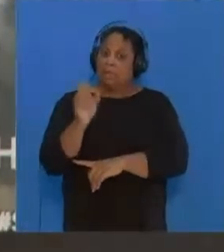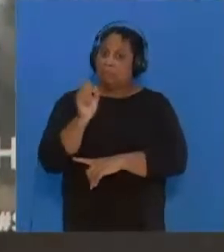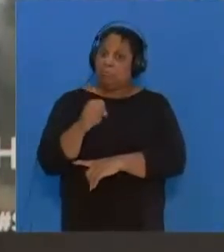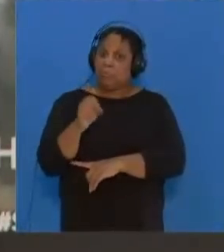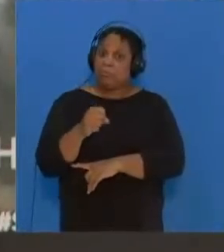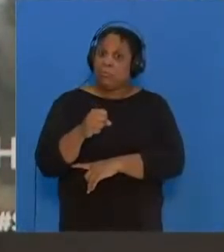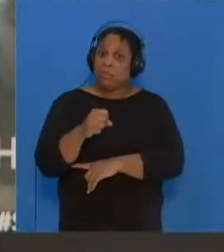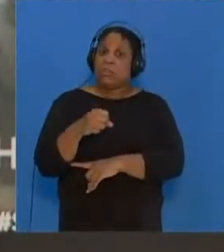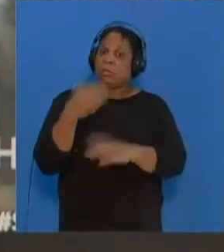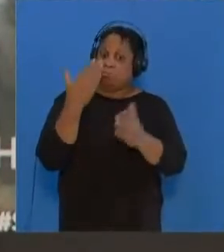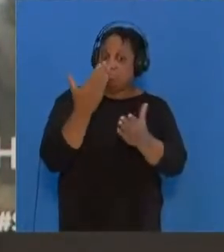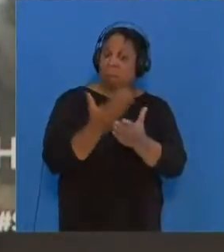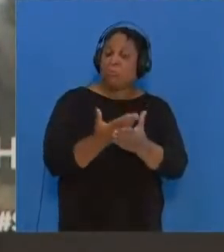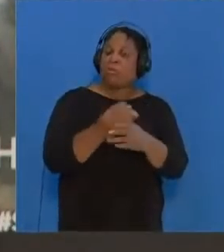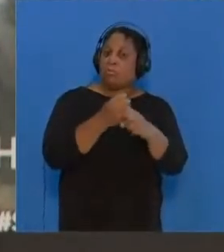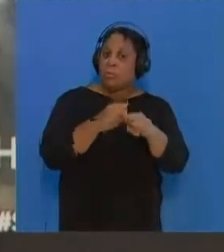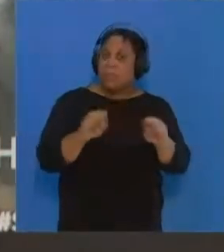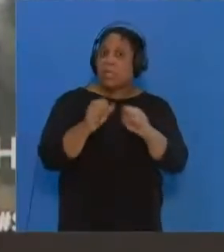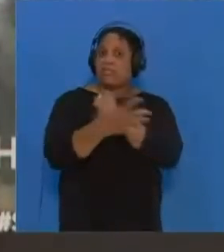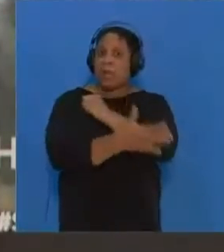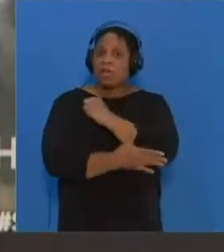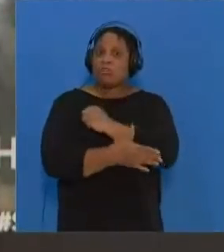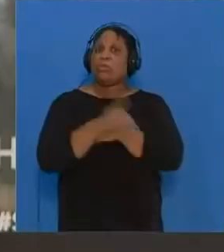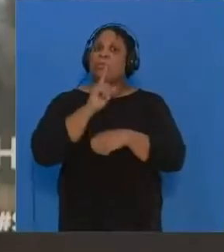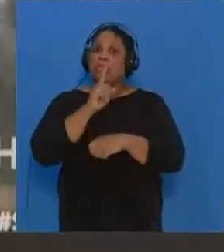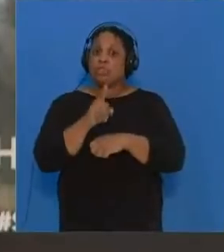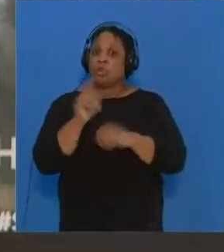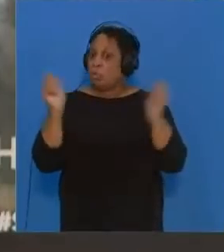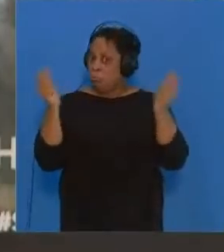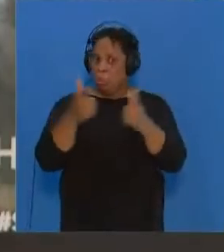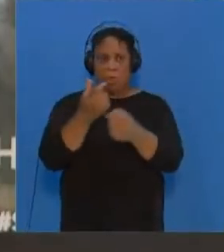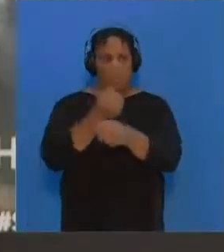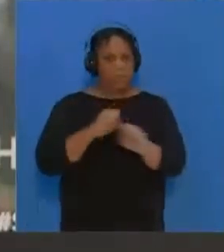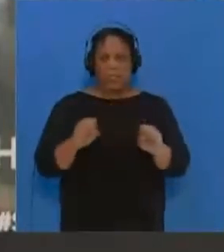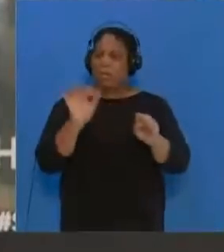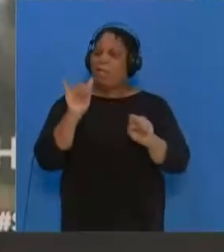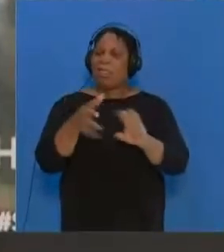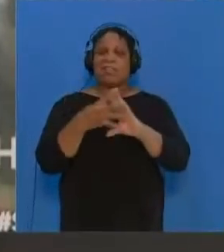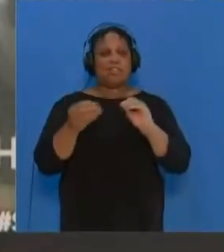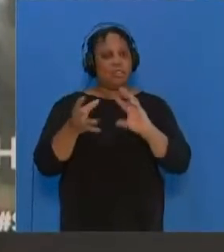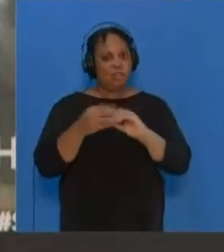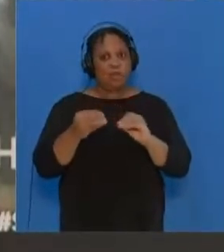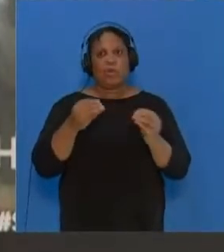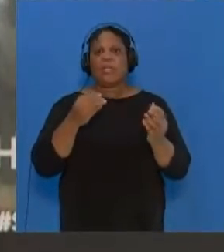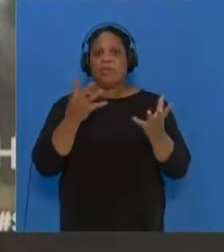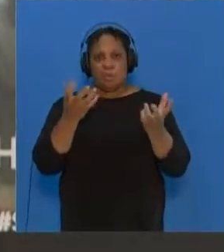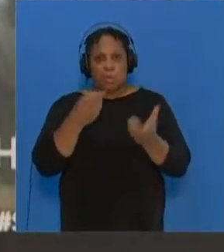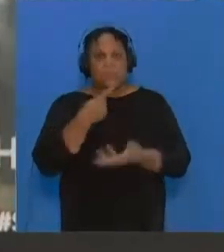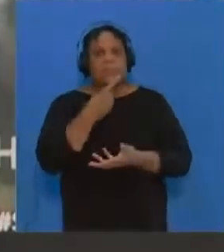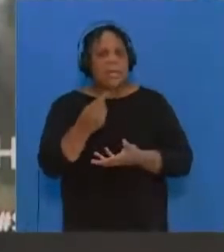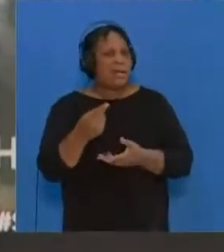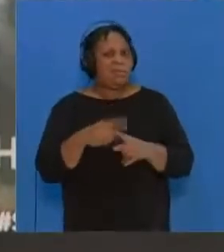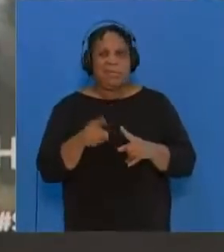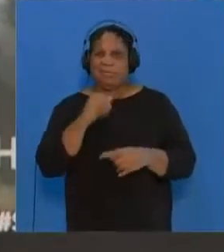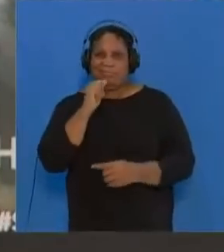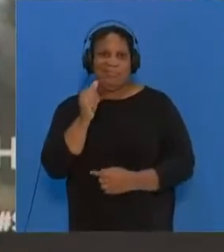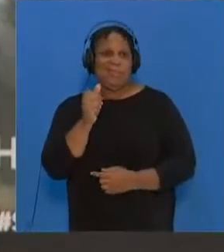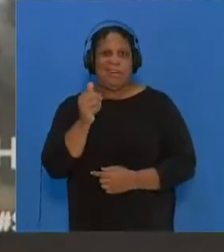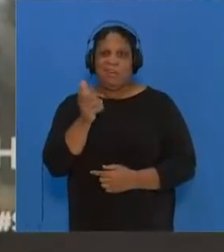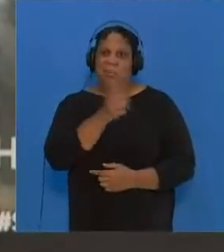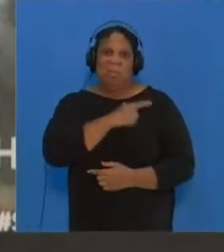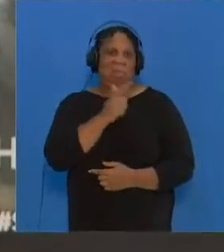to a safe country and make sure that persons are safe. That's the story which I would tell. But we're not going to relax our